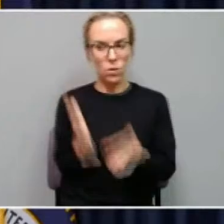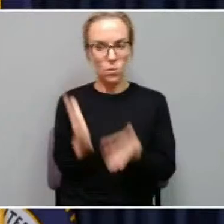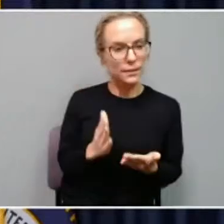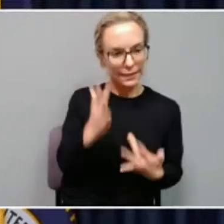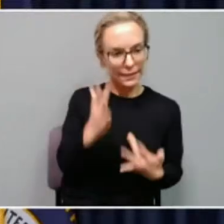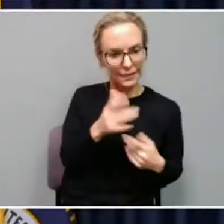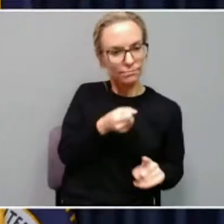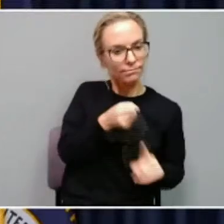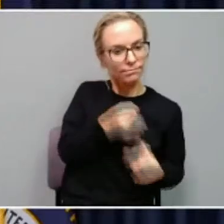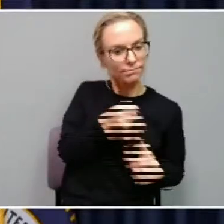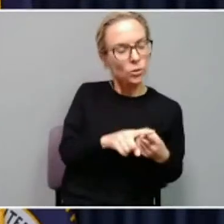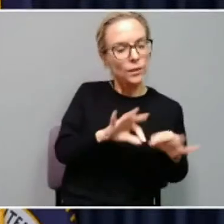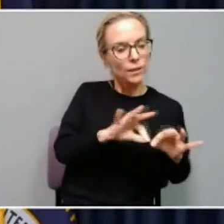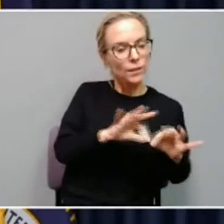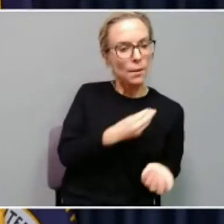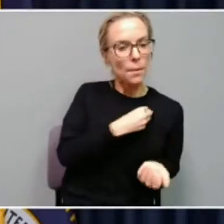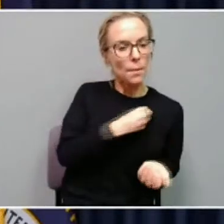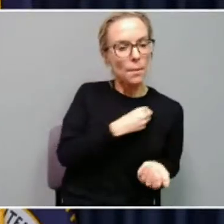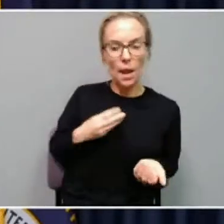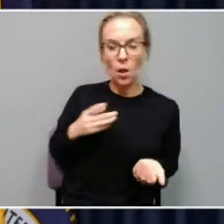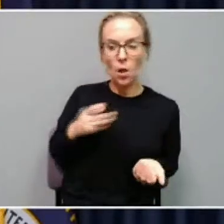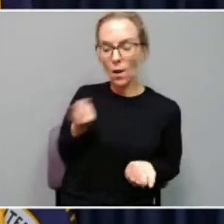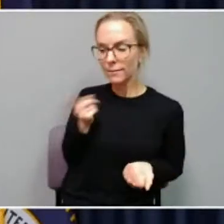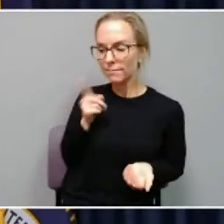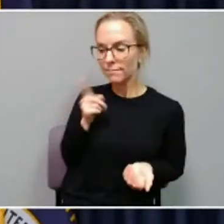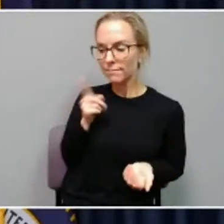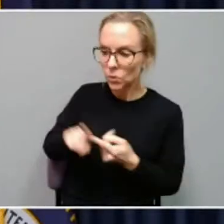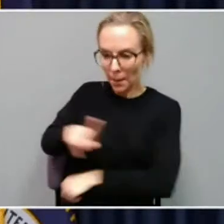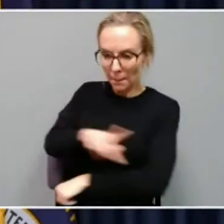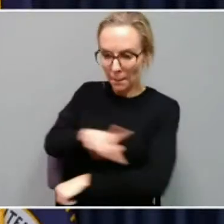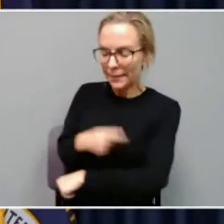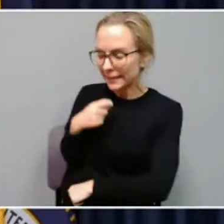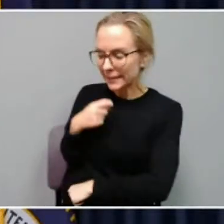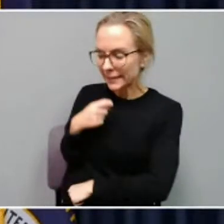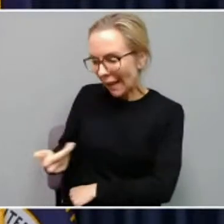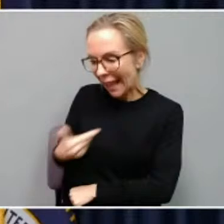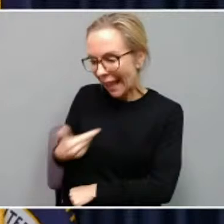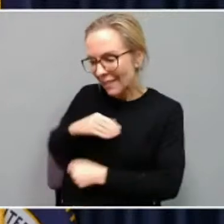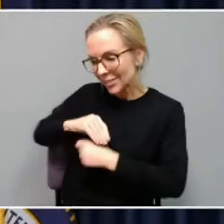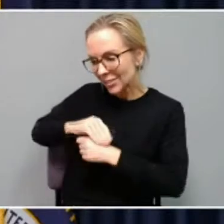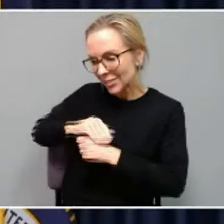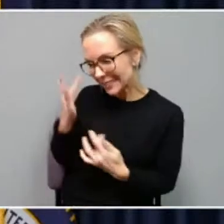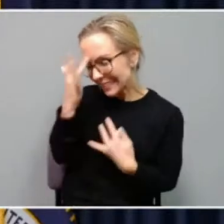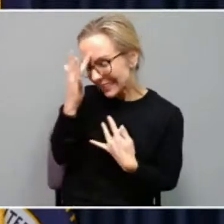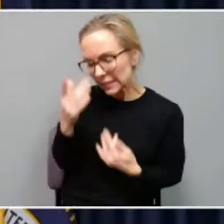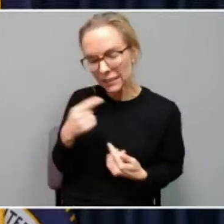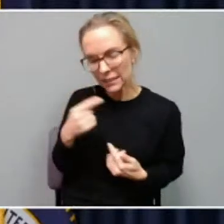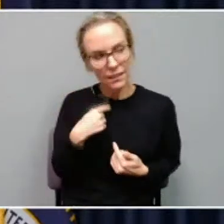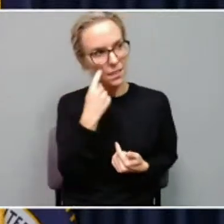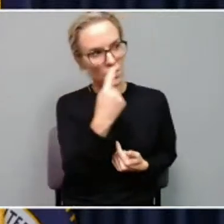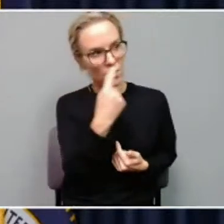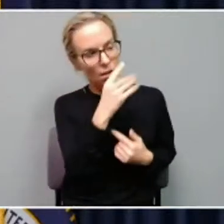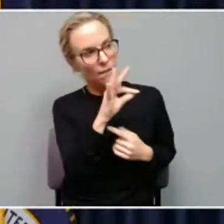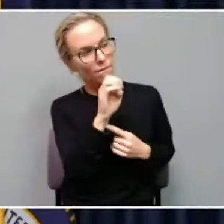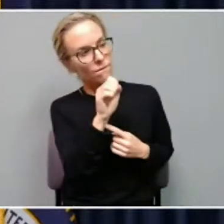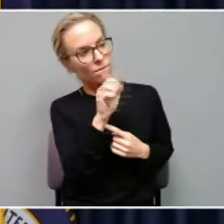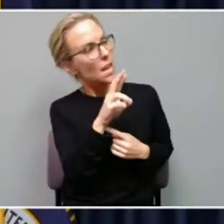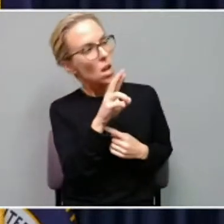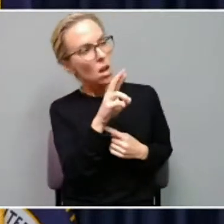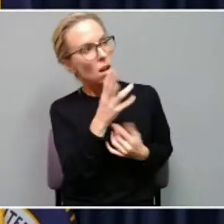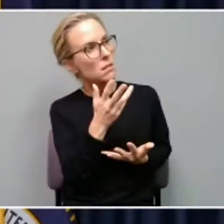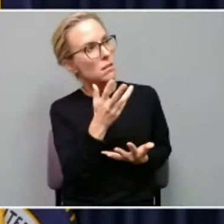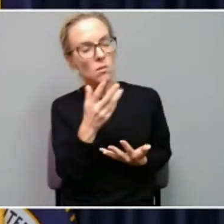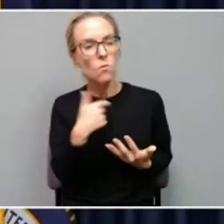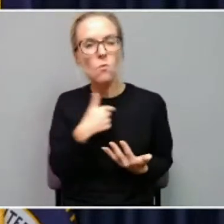see fears in the eyes of my patient when I tell them that they have COVID. And we have all seen too many people die